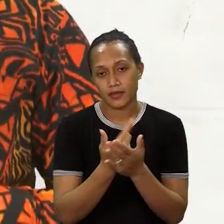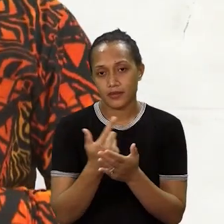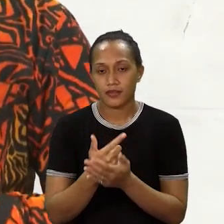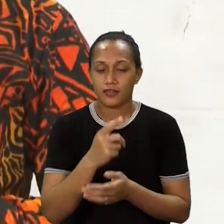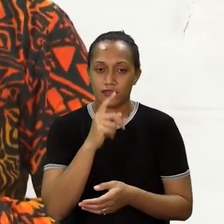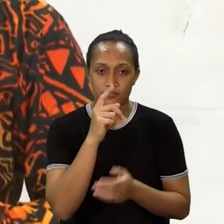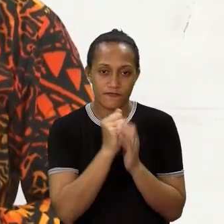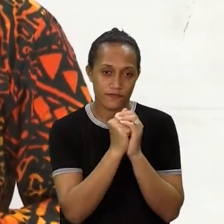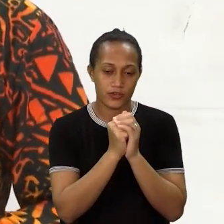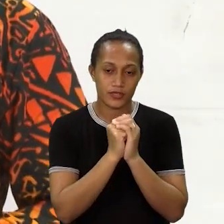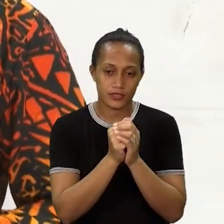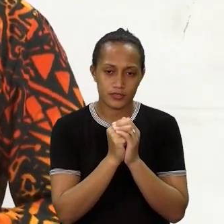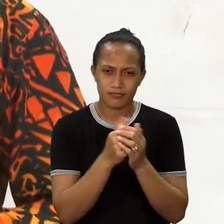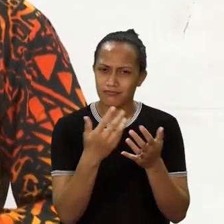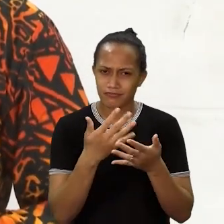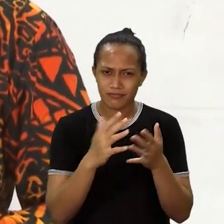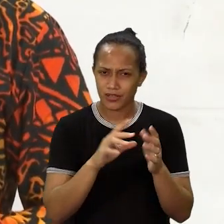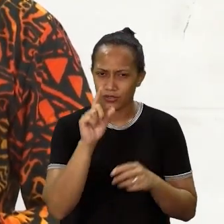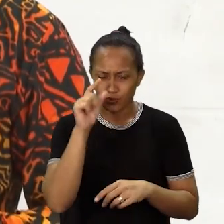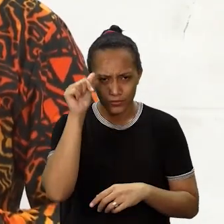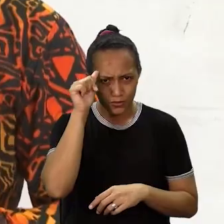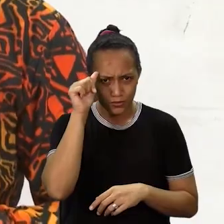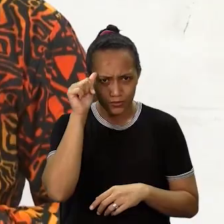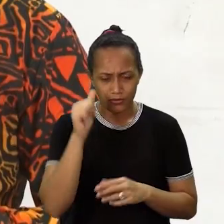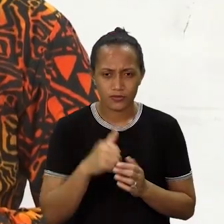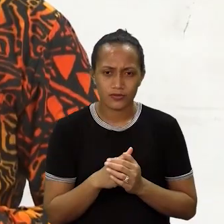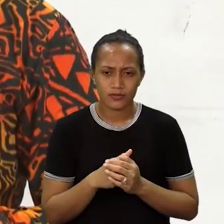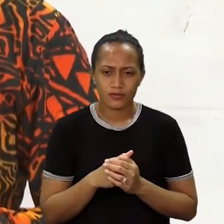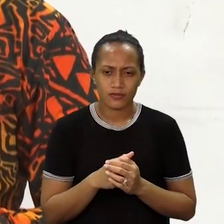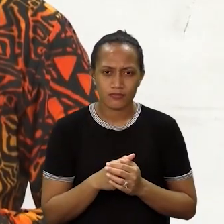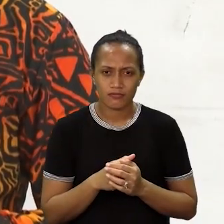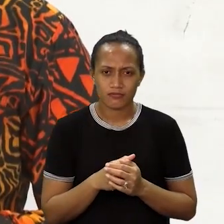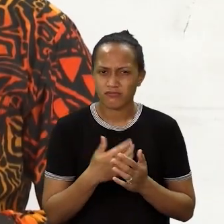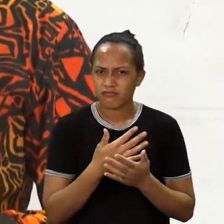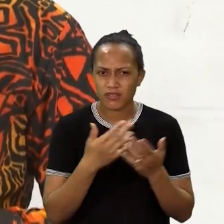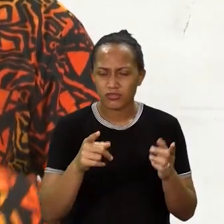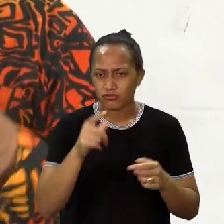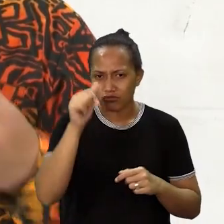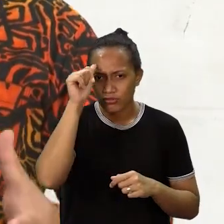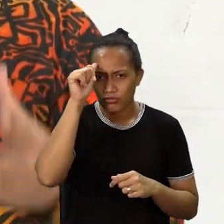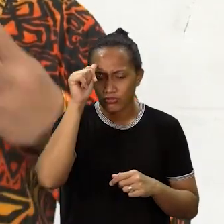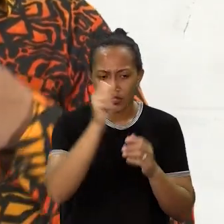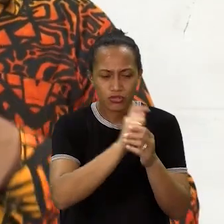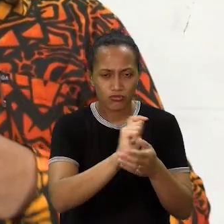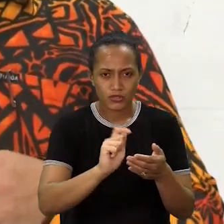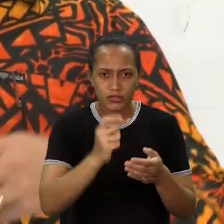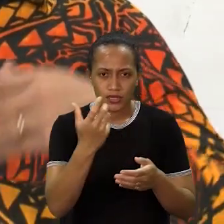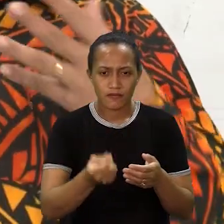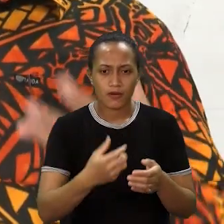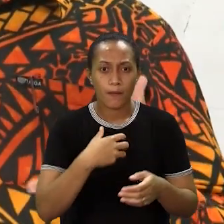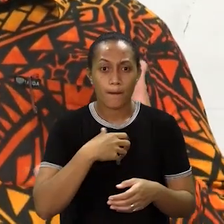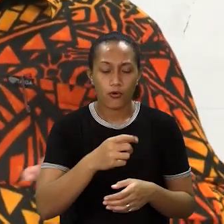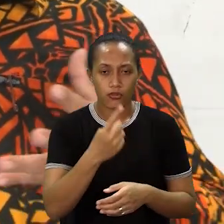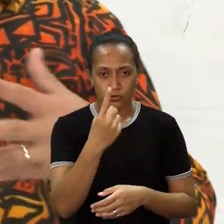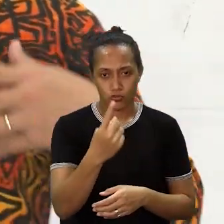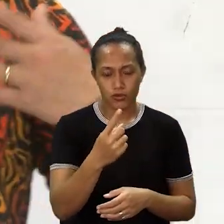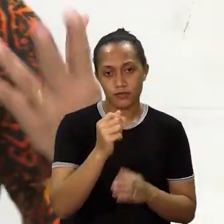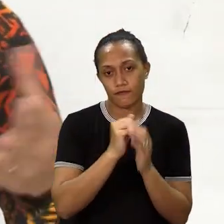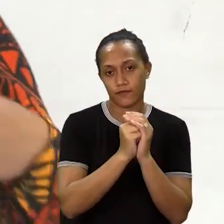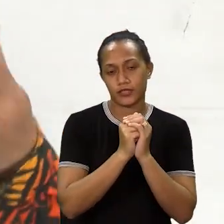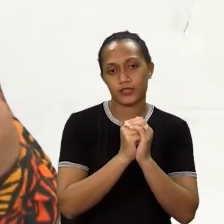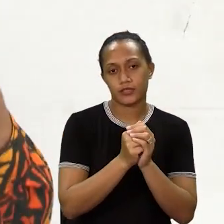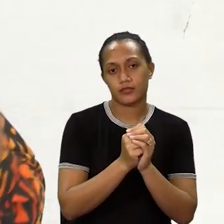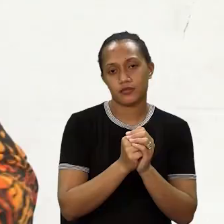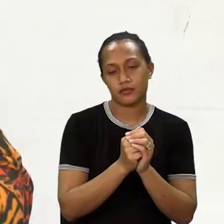The writer has many friends. How do we know? How do we know that the writer